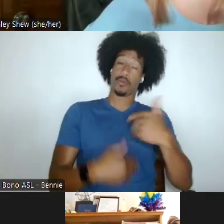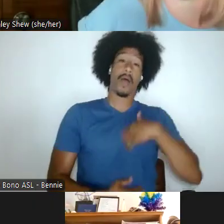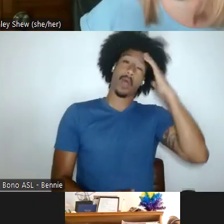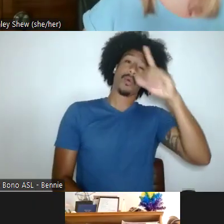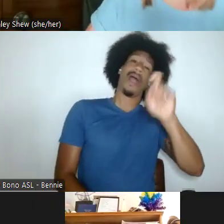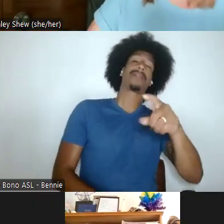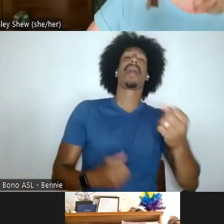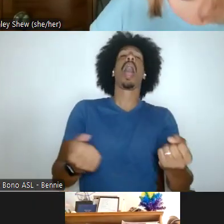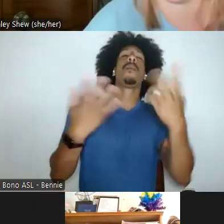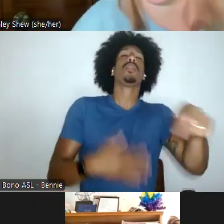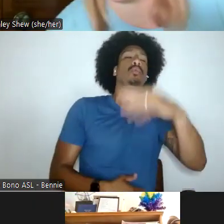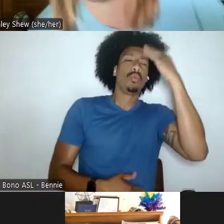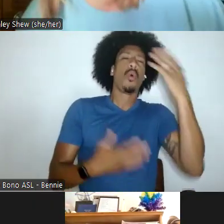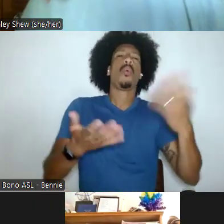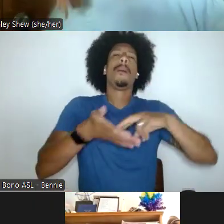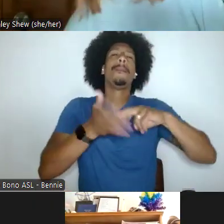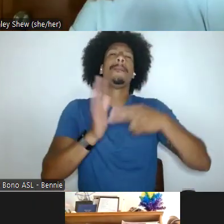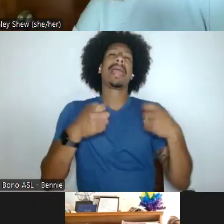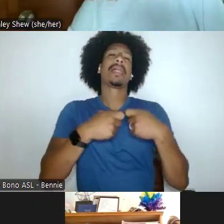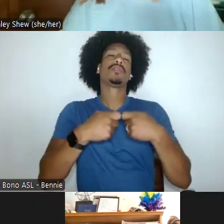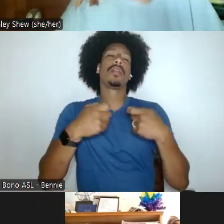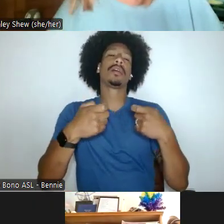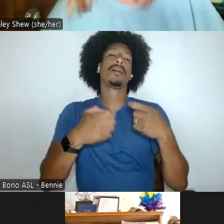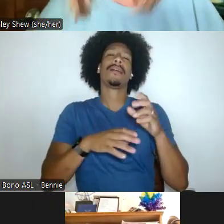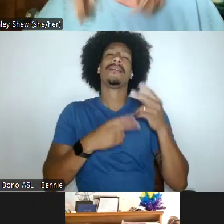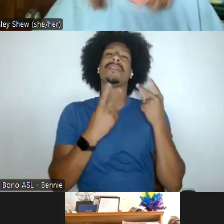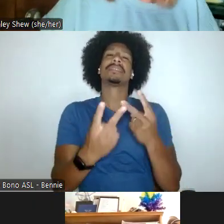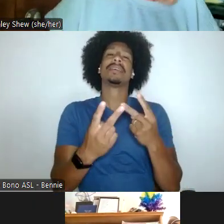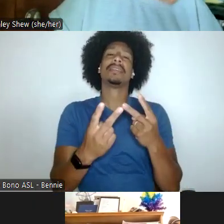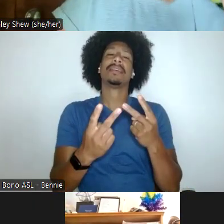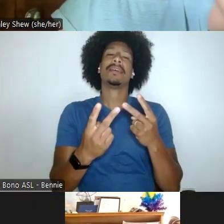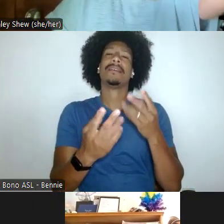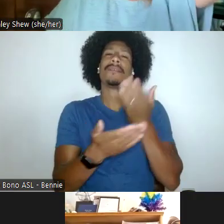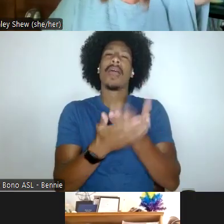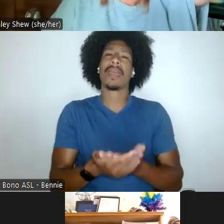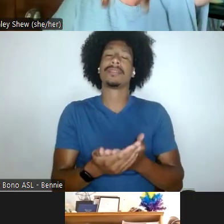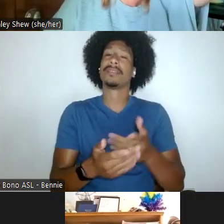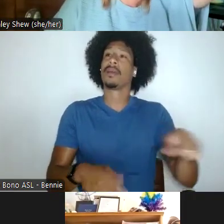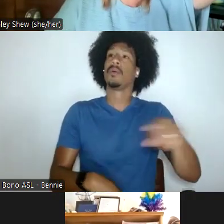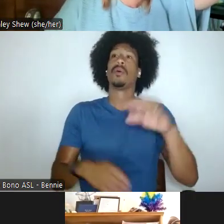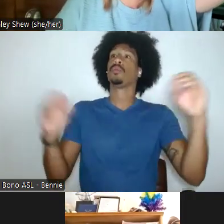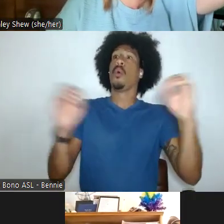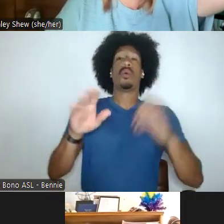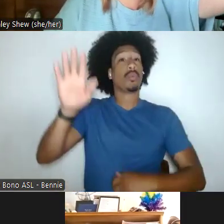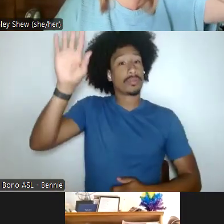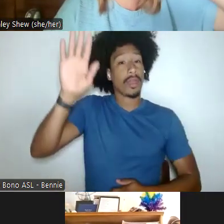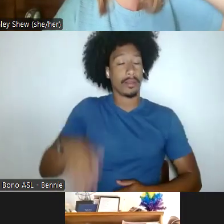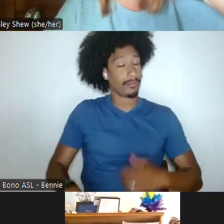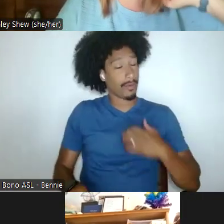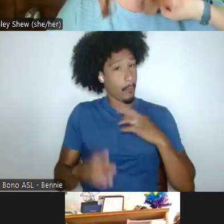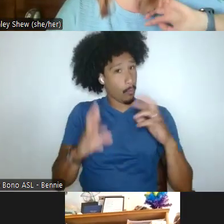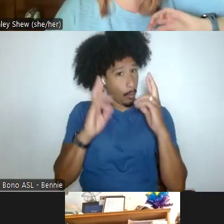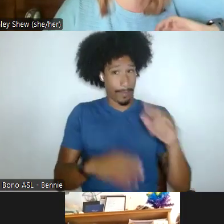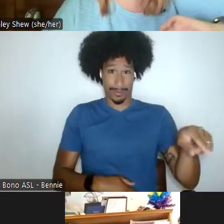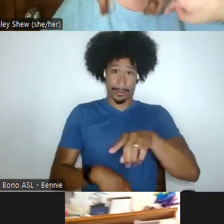visit verification is? And then no one raises their hand. And I'm hoping with this group that some of you will know what electronic